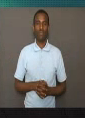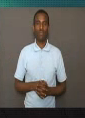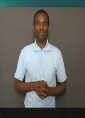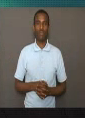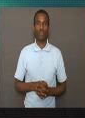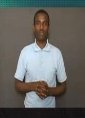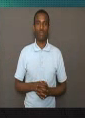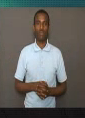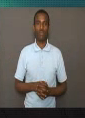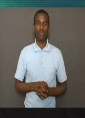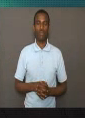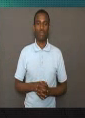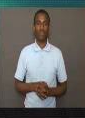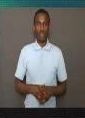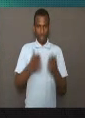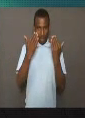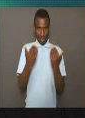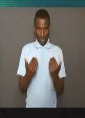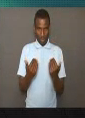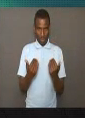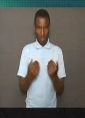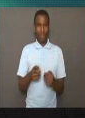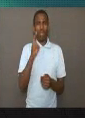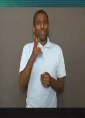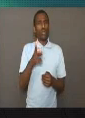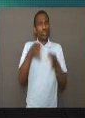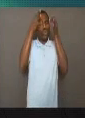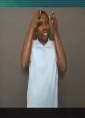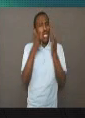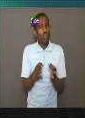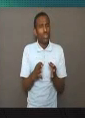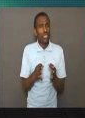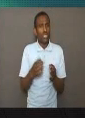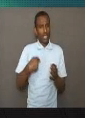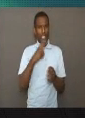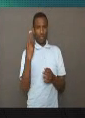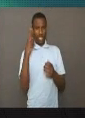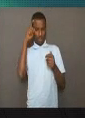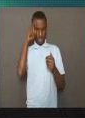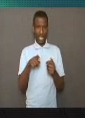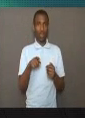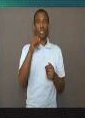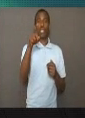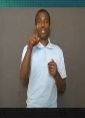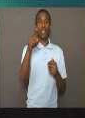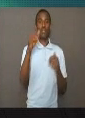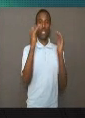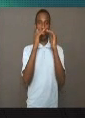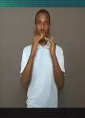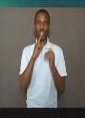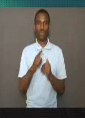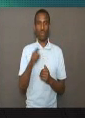0.72 joules. To determine the velocity, we use the